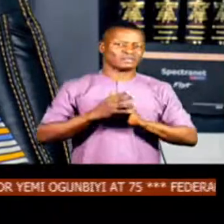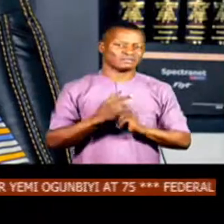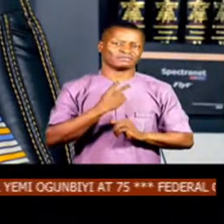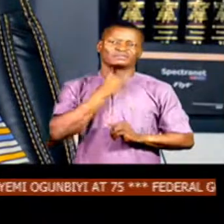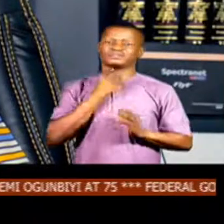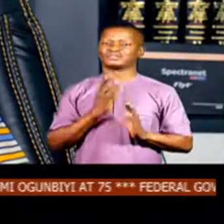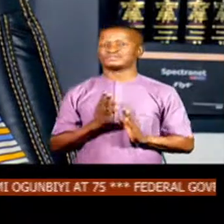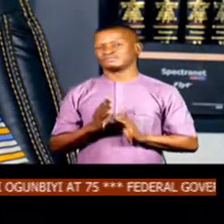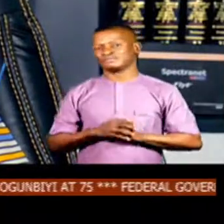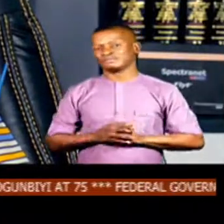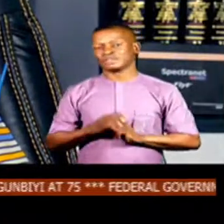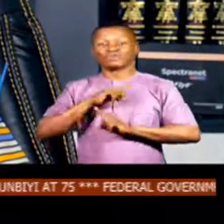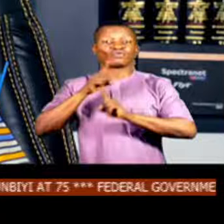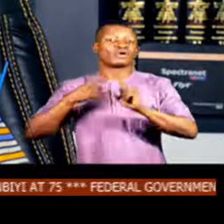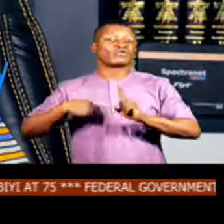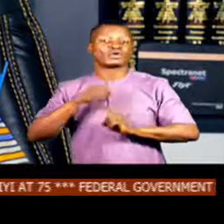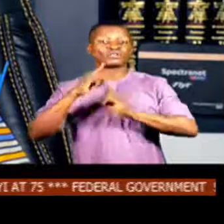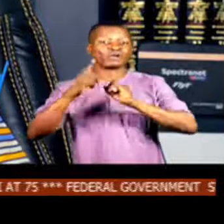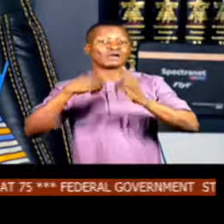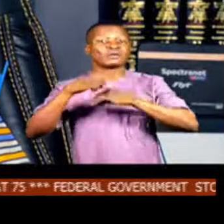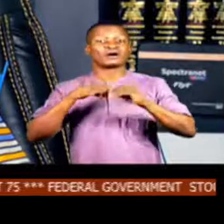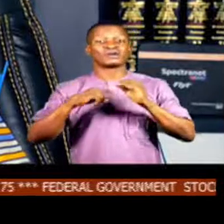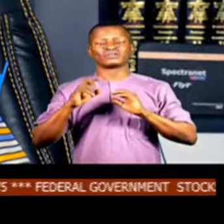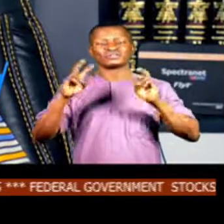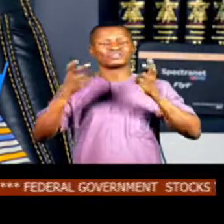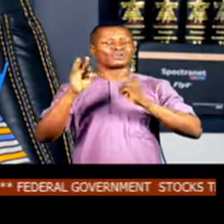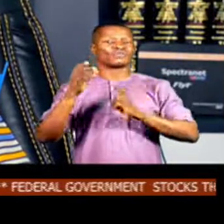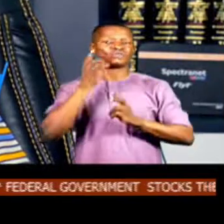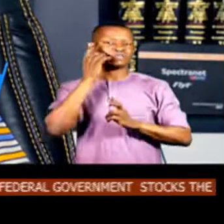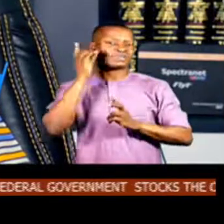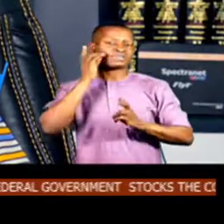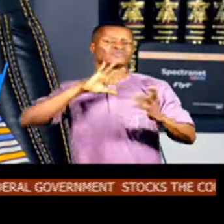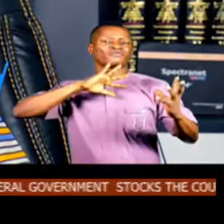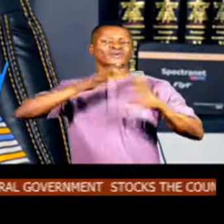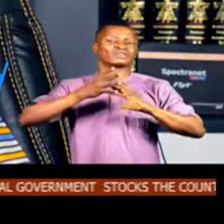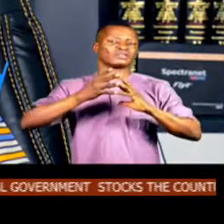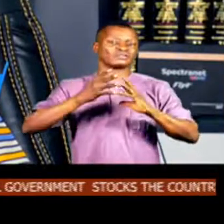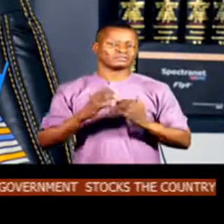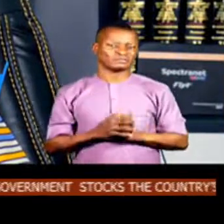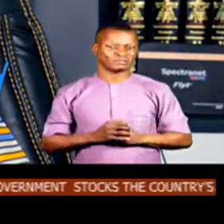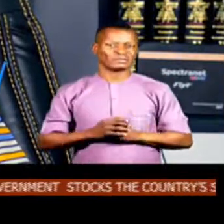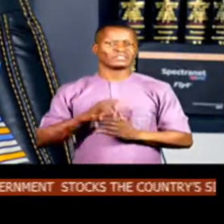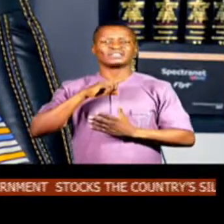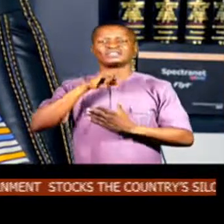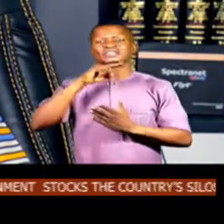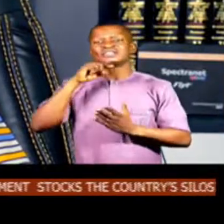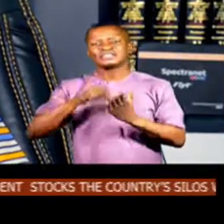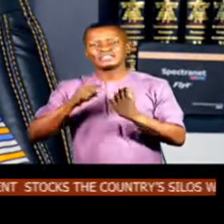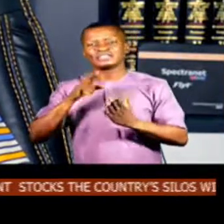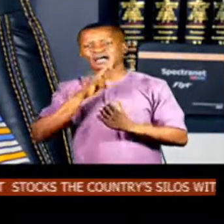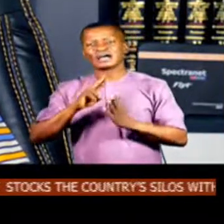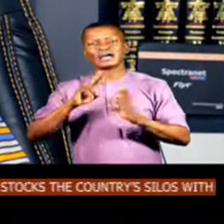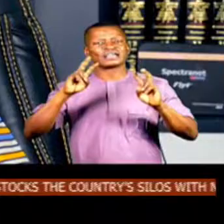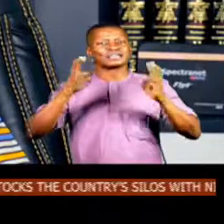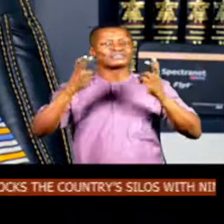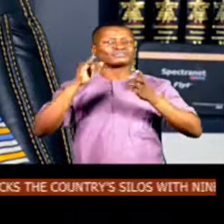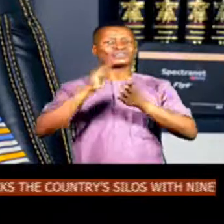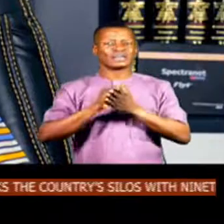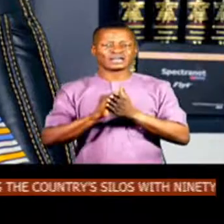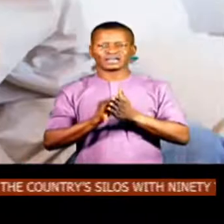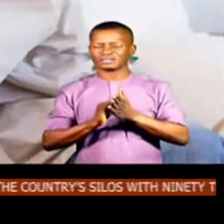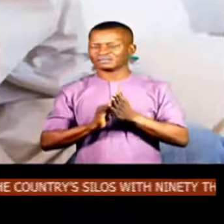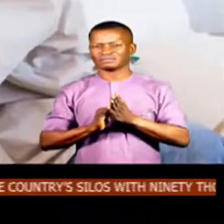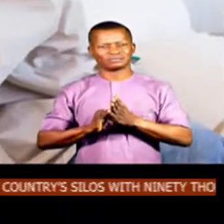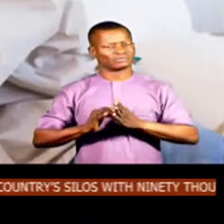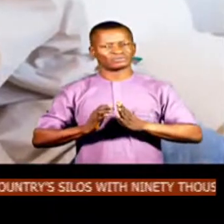we talk about the issue of domestic violence, this is an issue that transcends